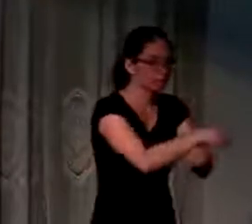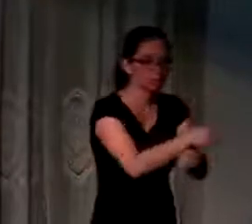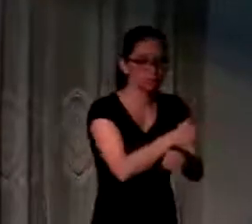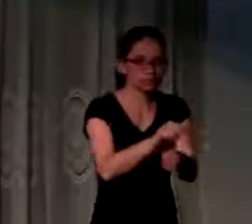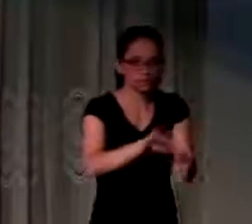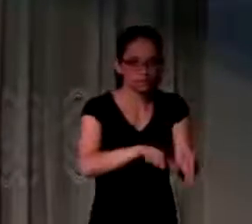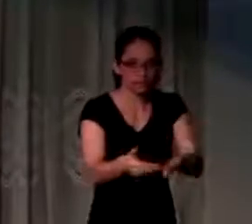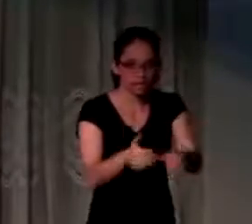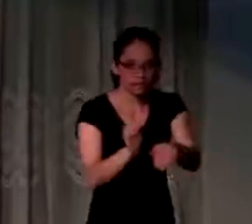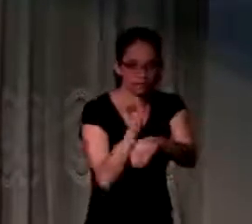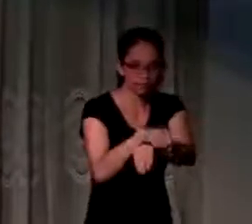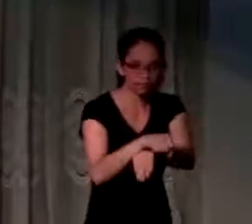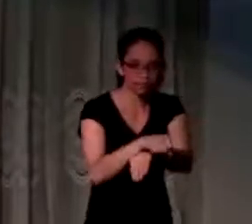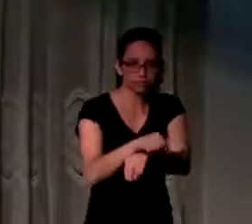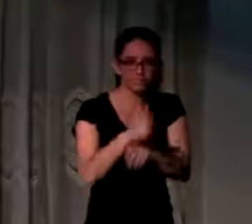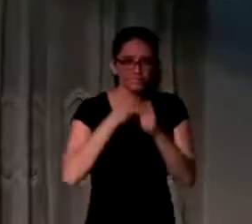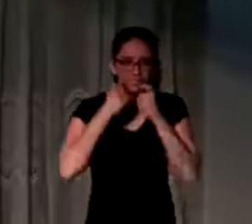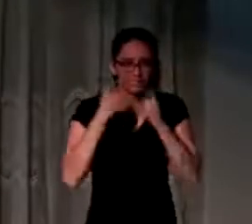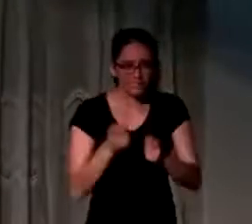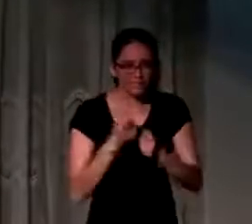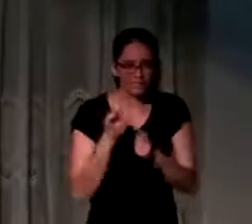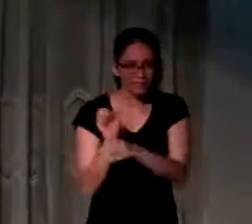sin, hell,